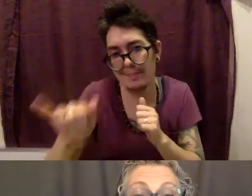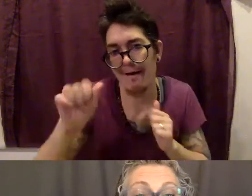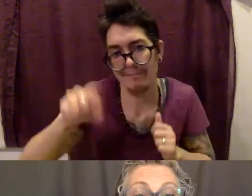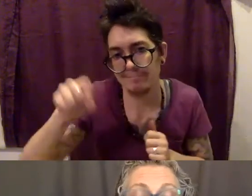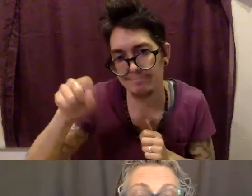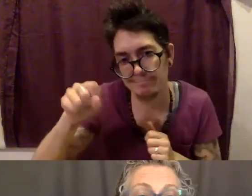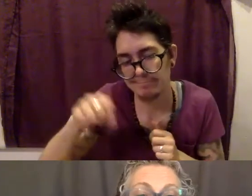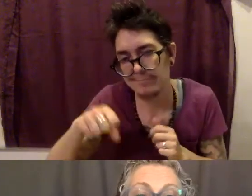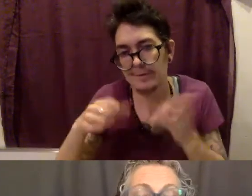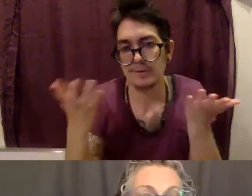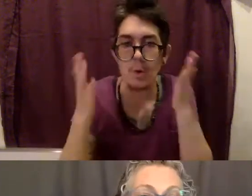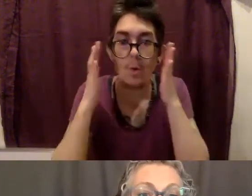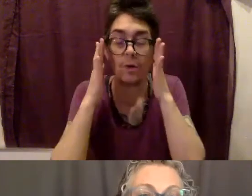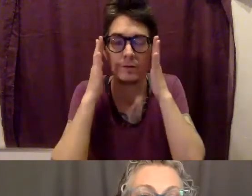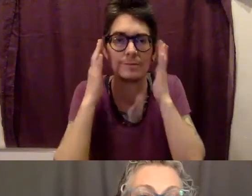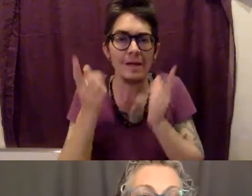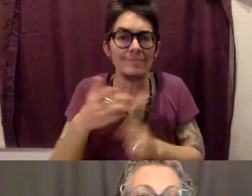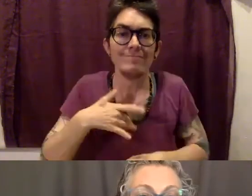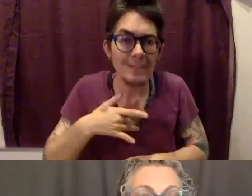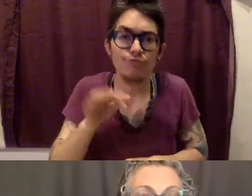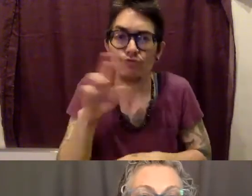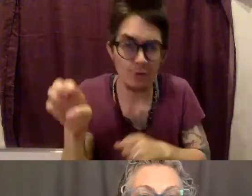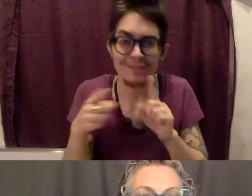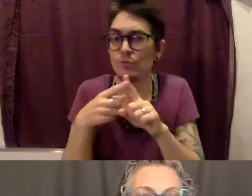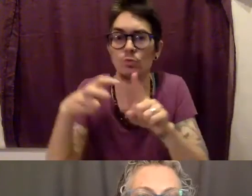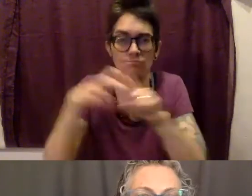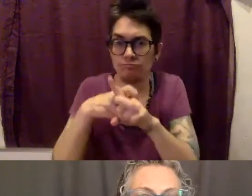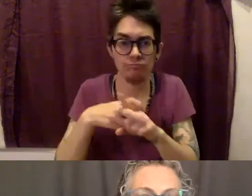you can work around that, even with limitations.